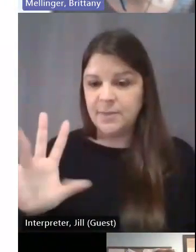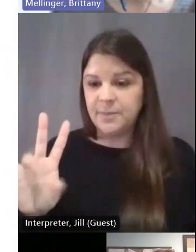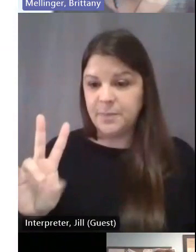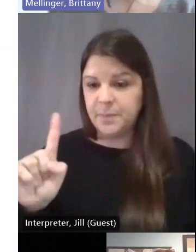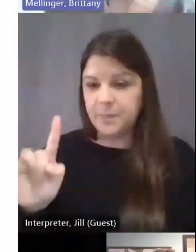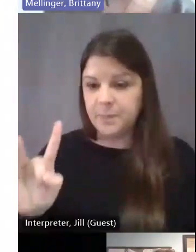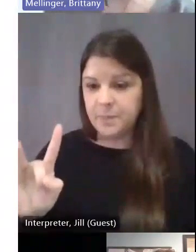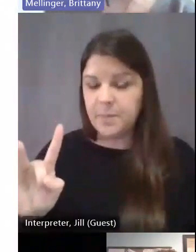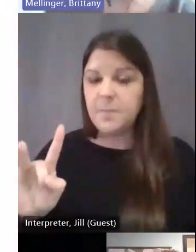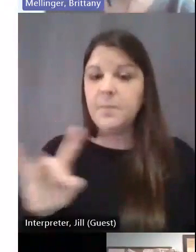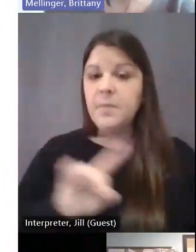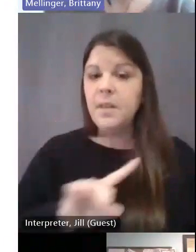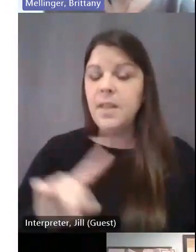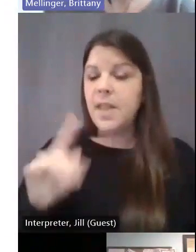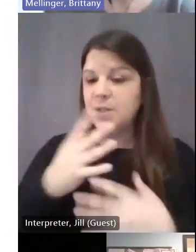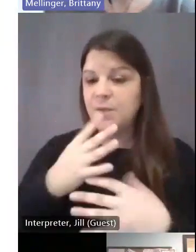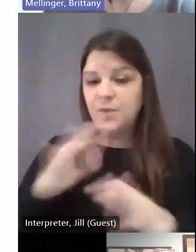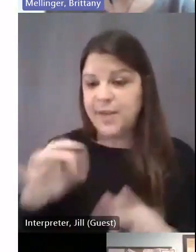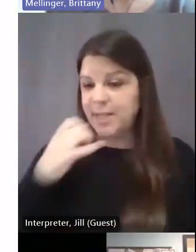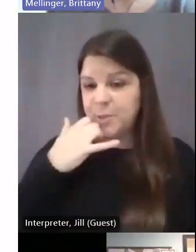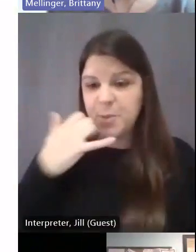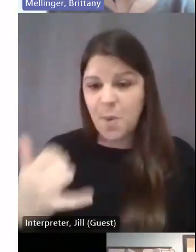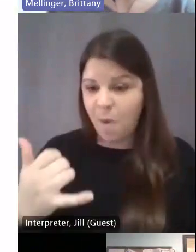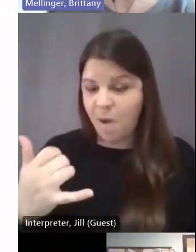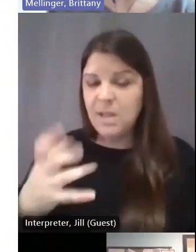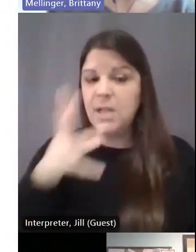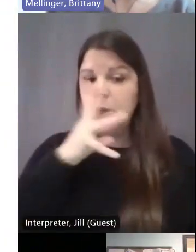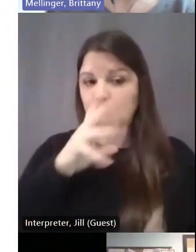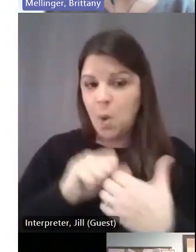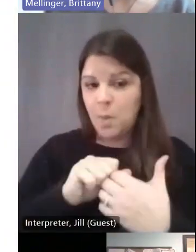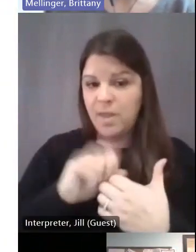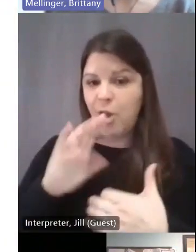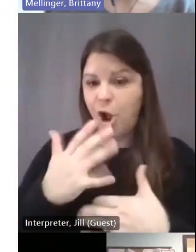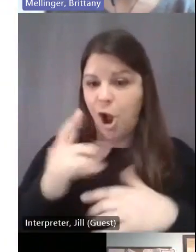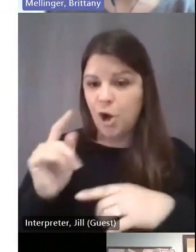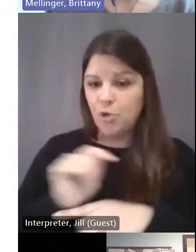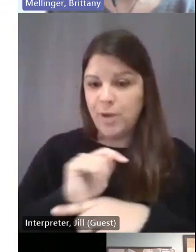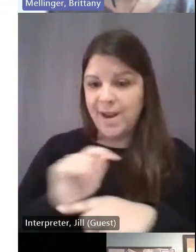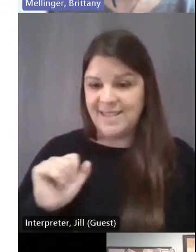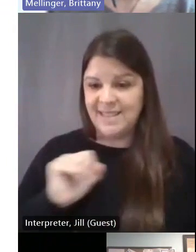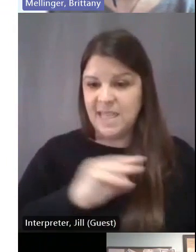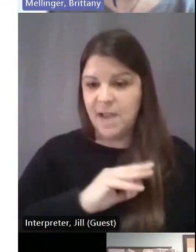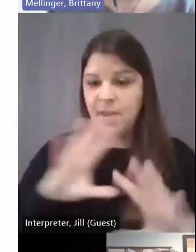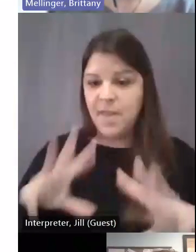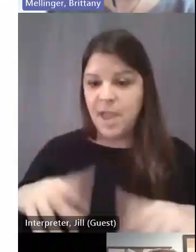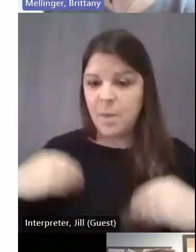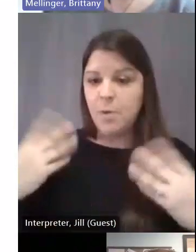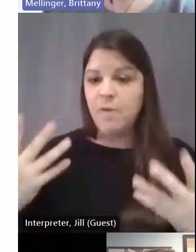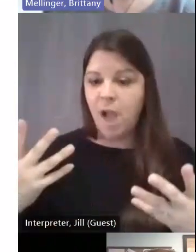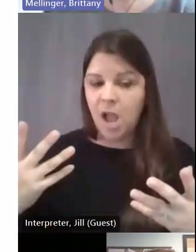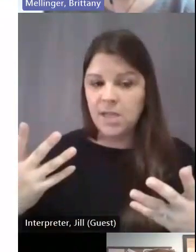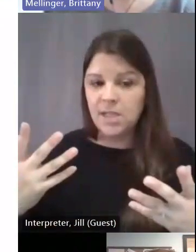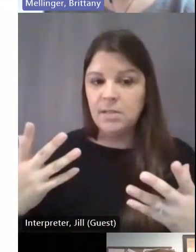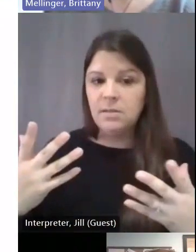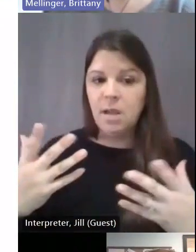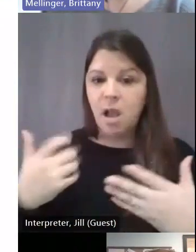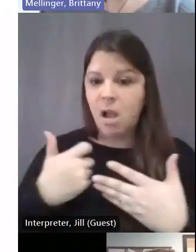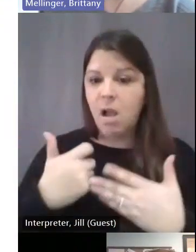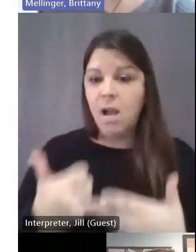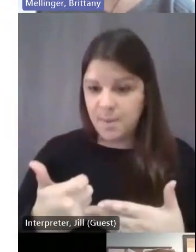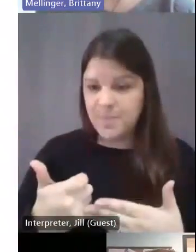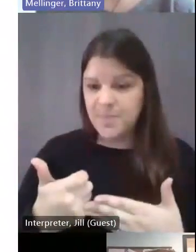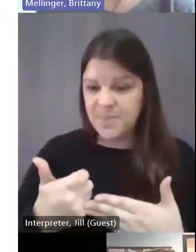855-866-5718. That's a toll-free number that you can call and talk with our trained staff who can provide guidance